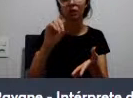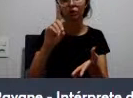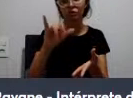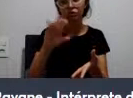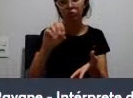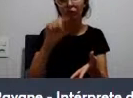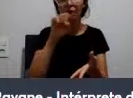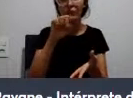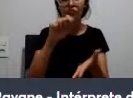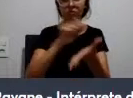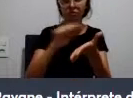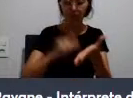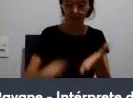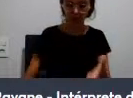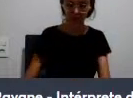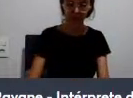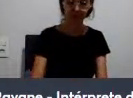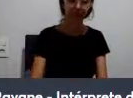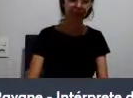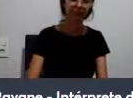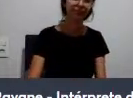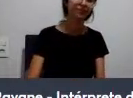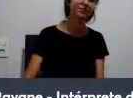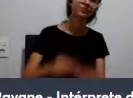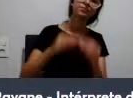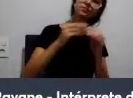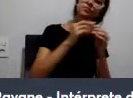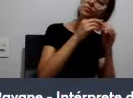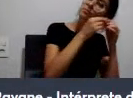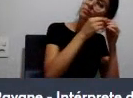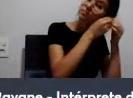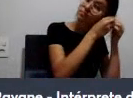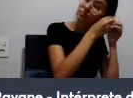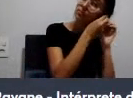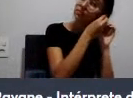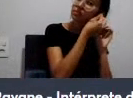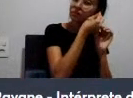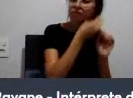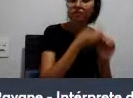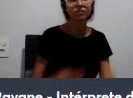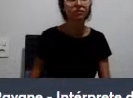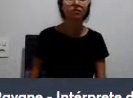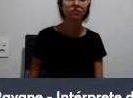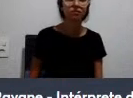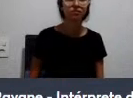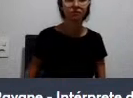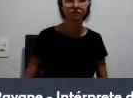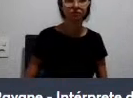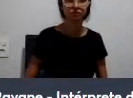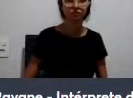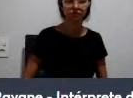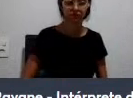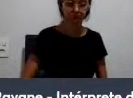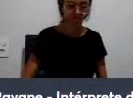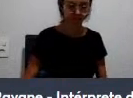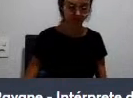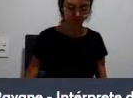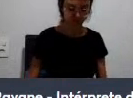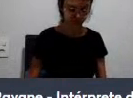I find it helpful to think right at the beginning about where the